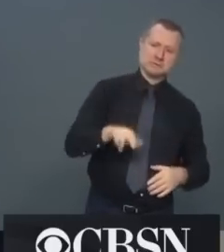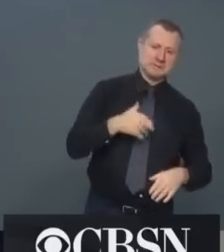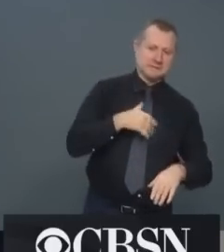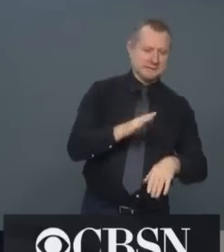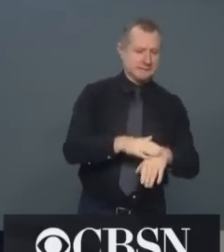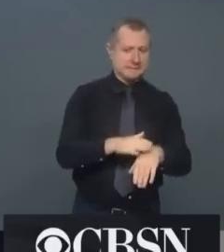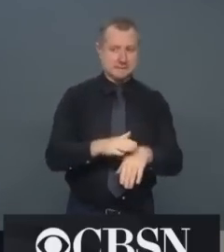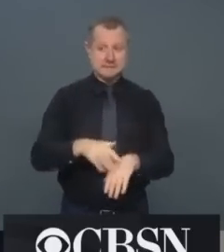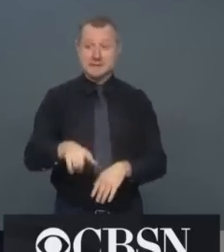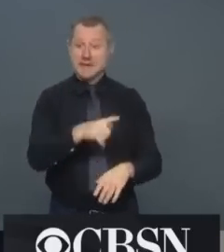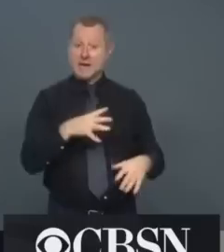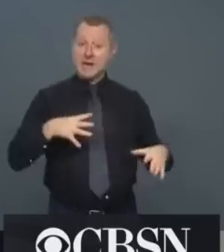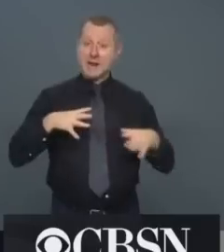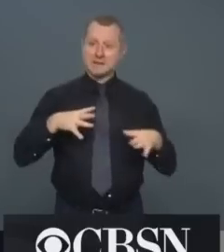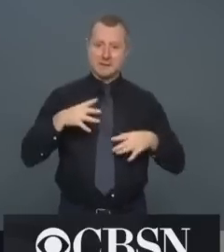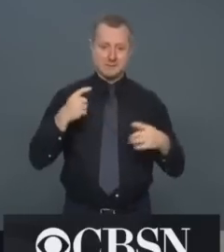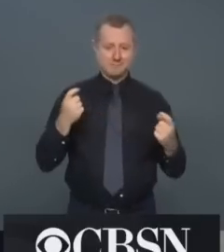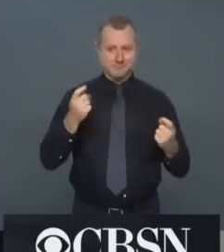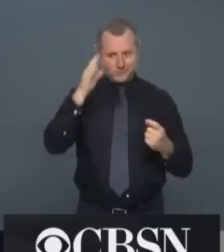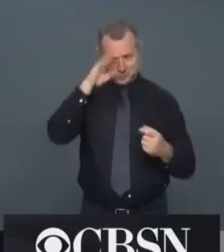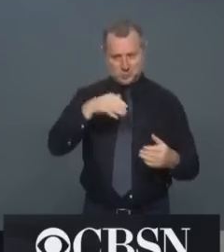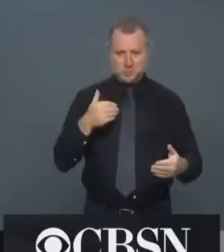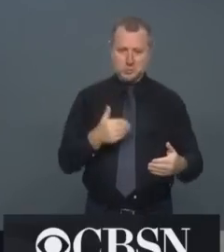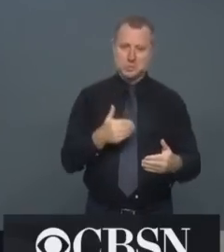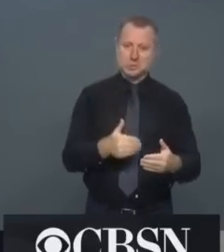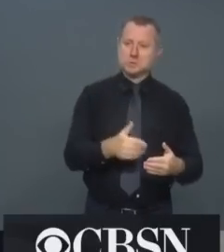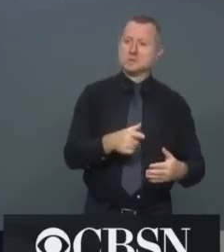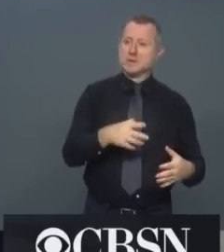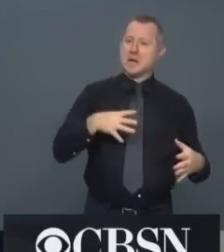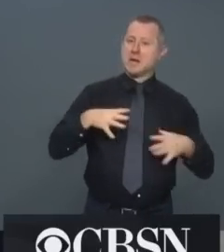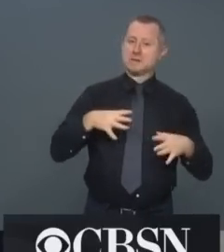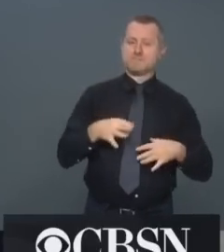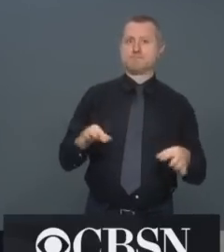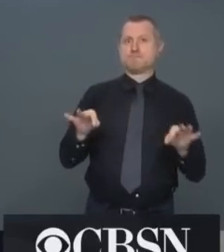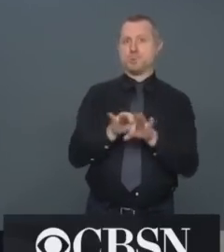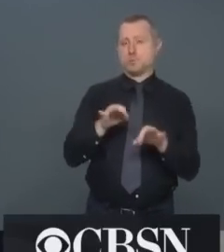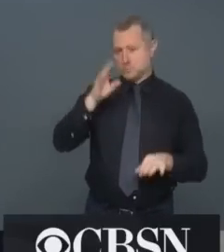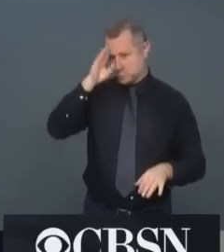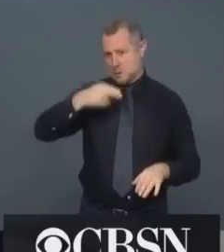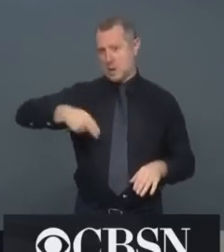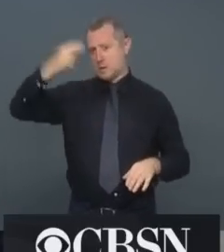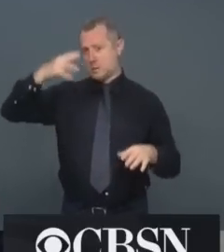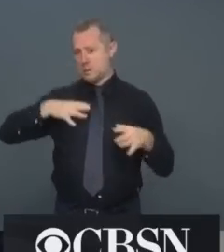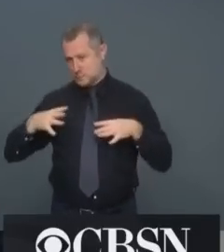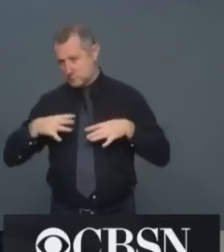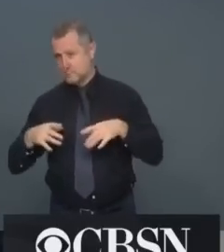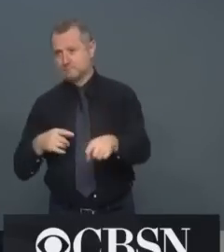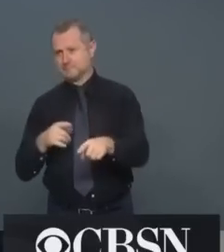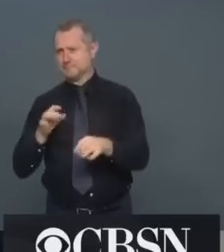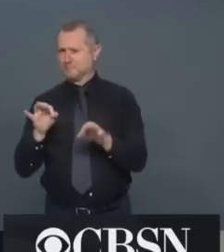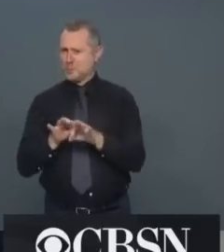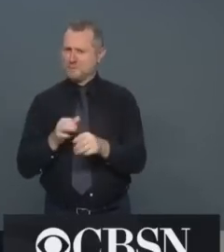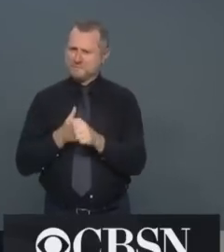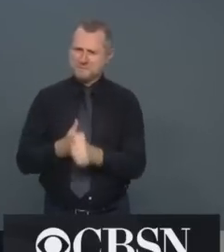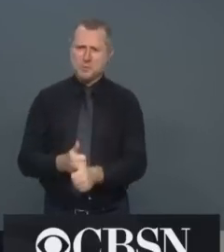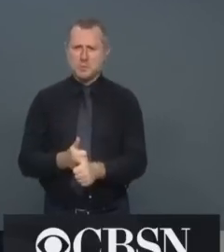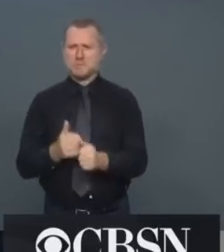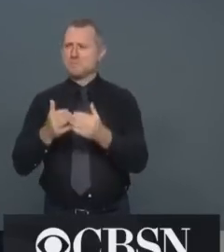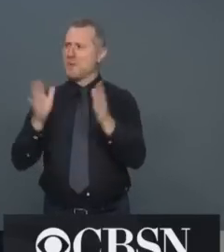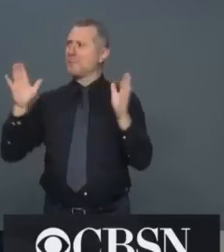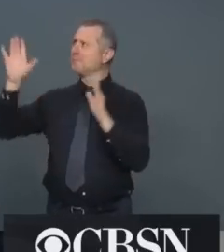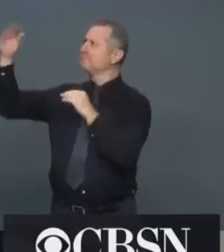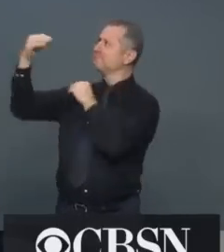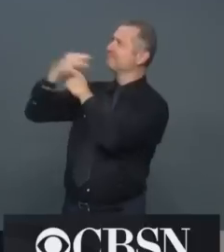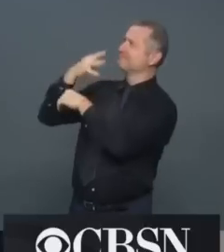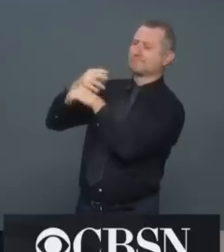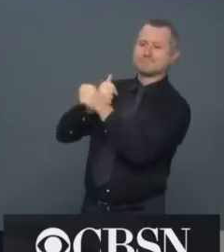holiday season. I recognize the significance of the holiday, obviously, and we're trying to make sure that they follow the good public health practices of